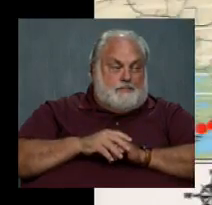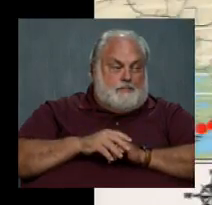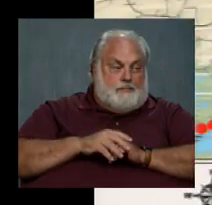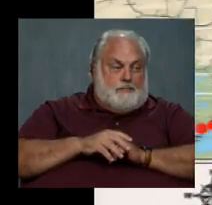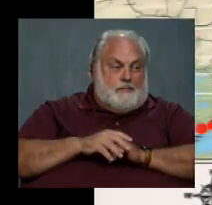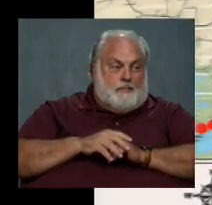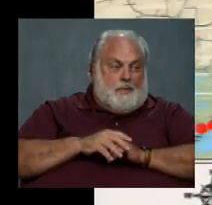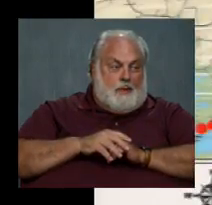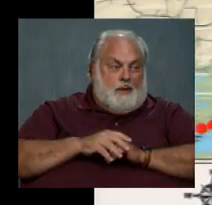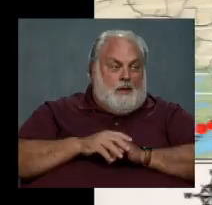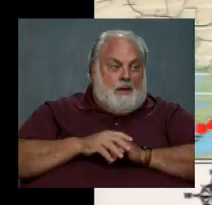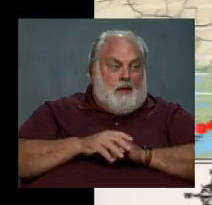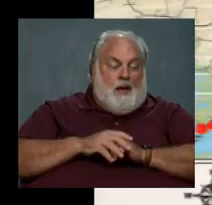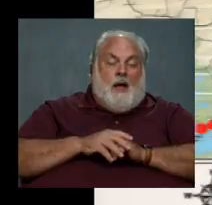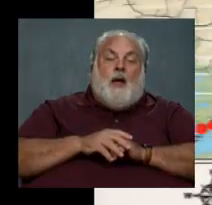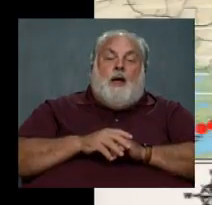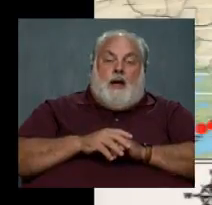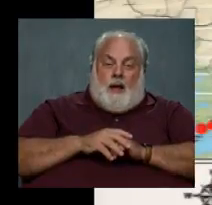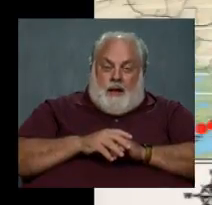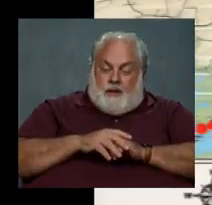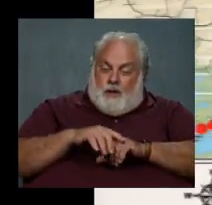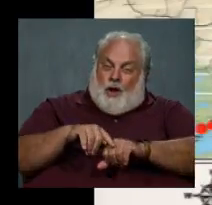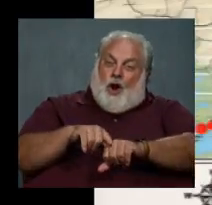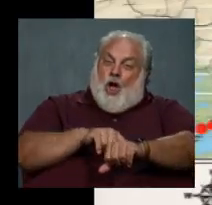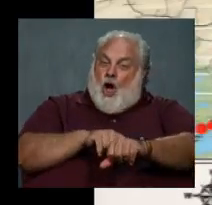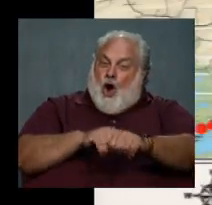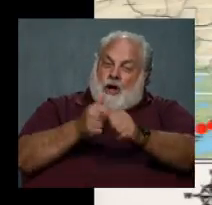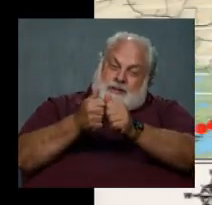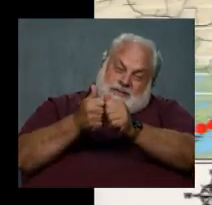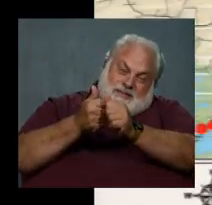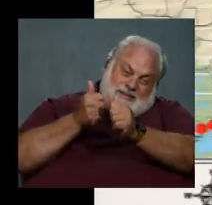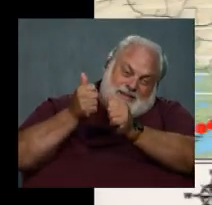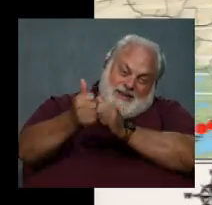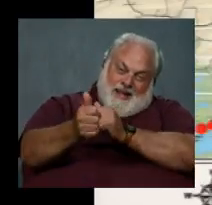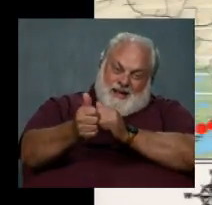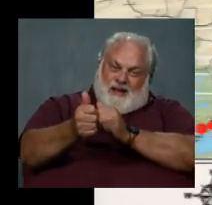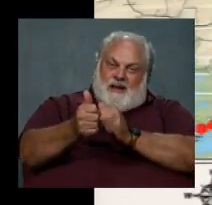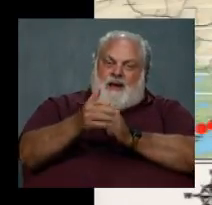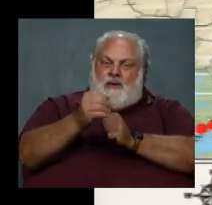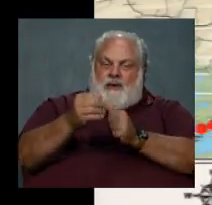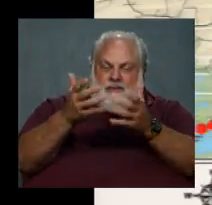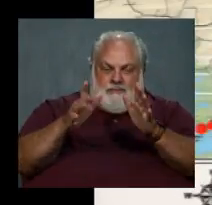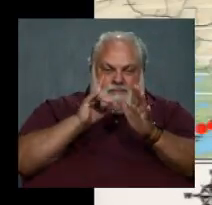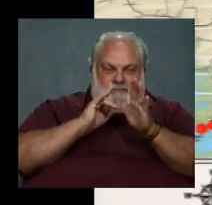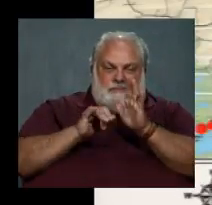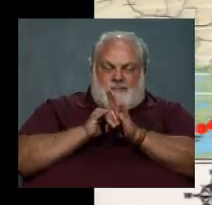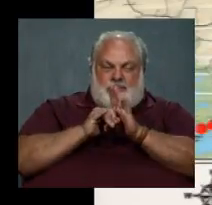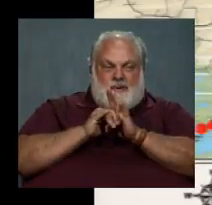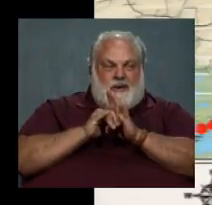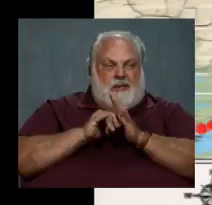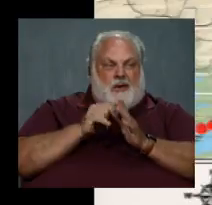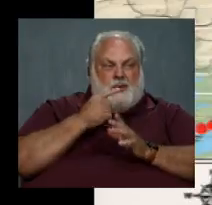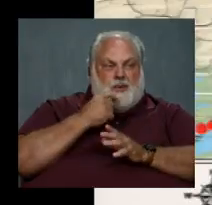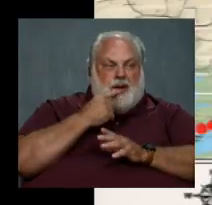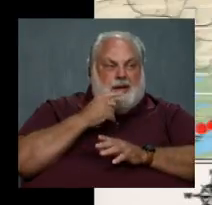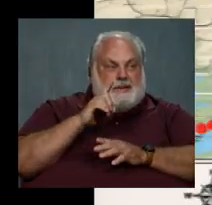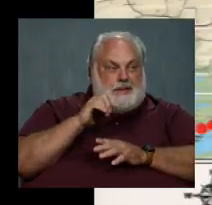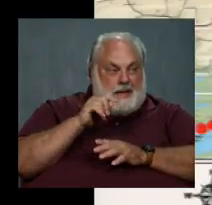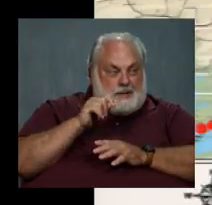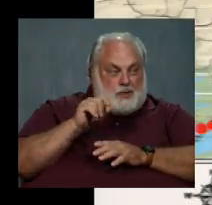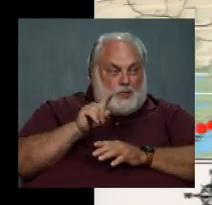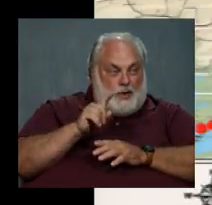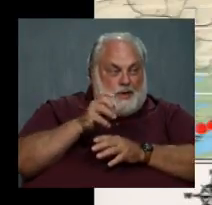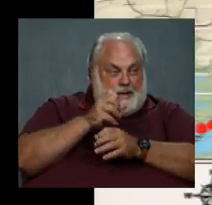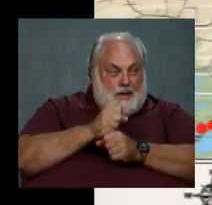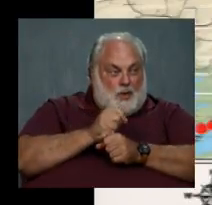So it's a long ways away. We've already identified intake sites in the main pool. That's where those red dots are. That is where we'd like to